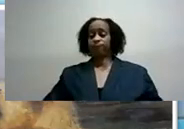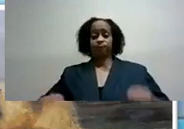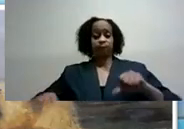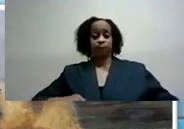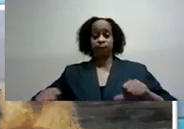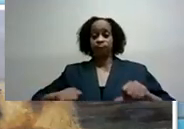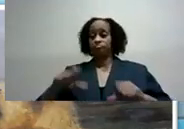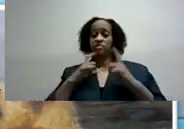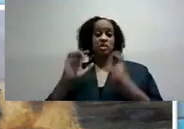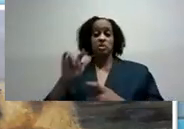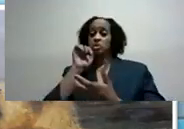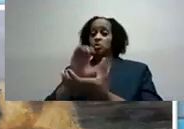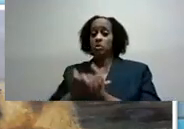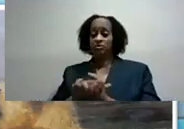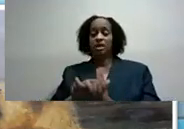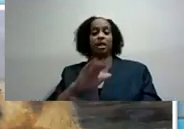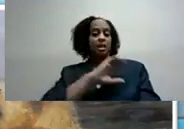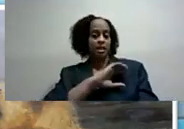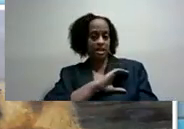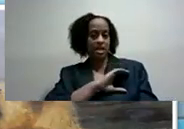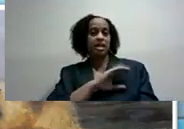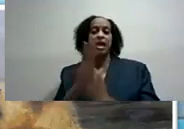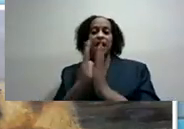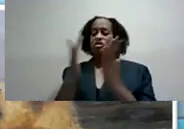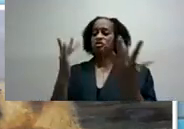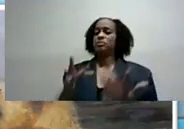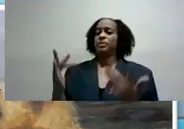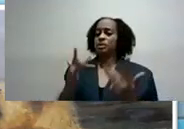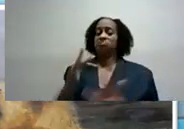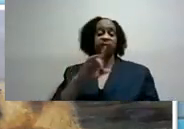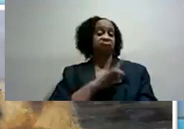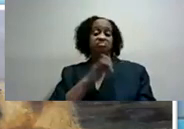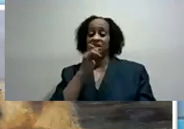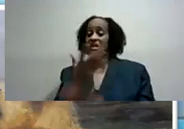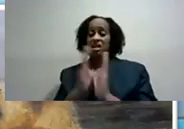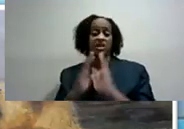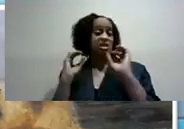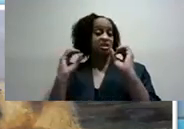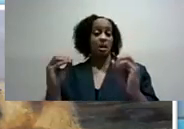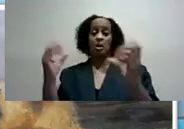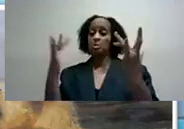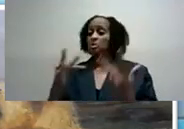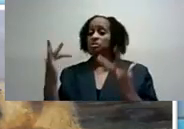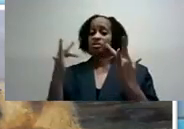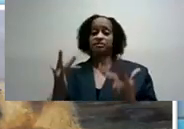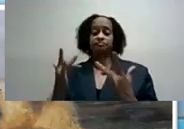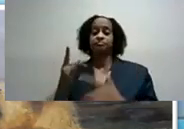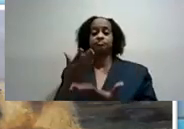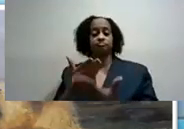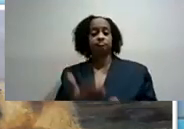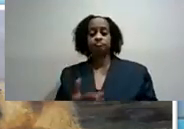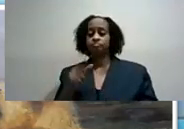his wife. Cain asked for mercy. Lamech didn't ask for any kind of mercy. As a matter of fact, he